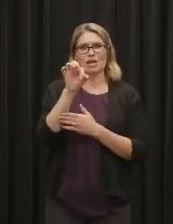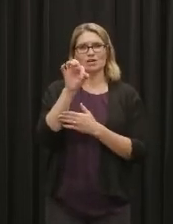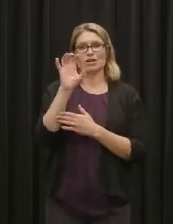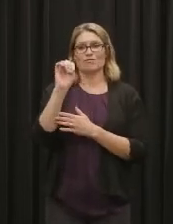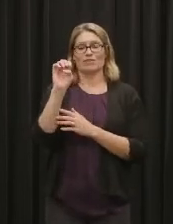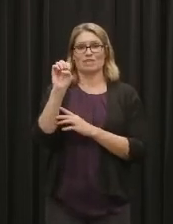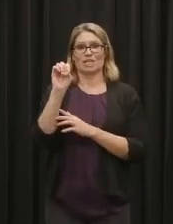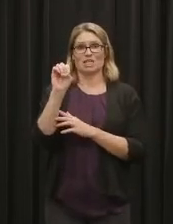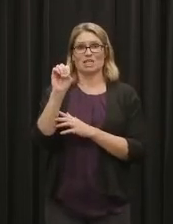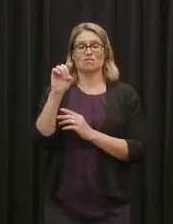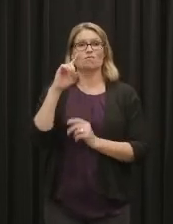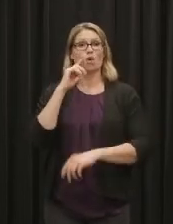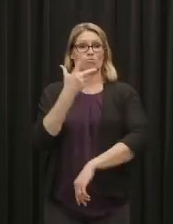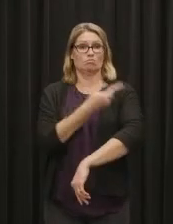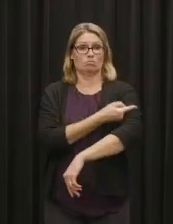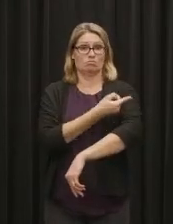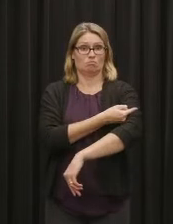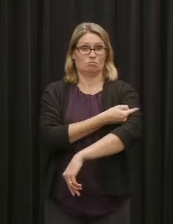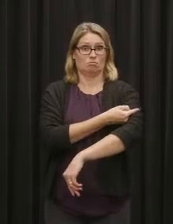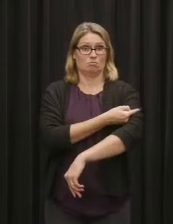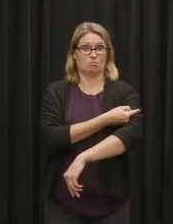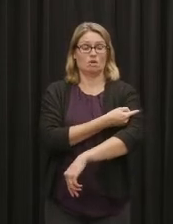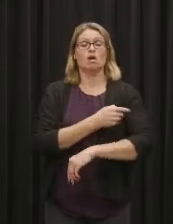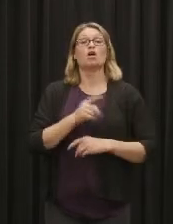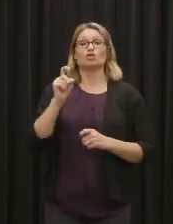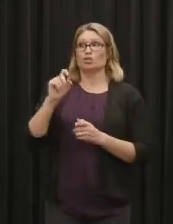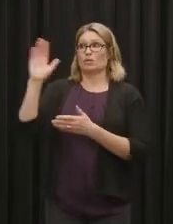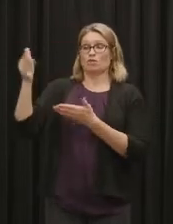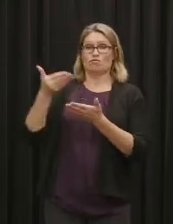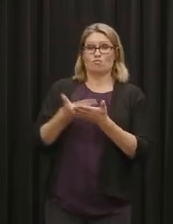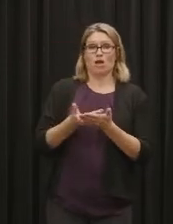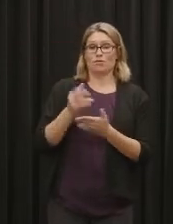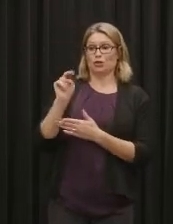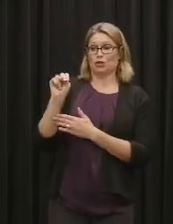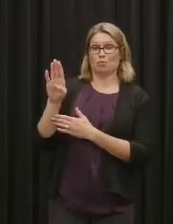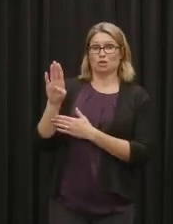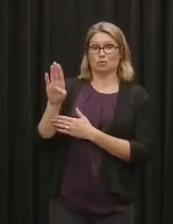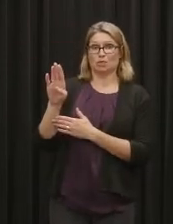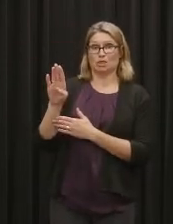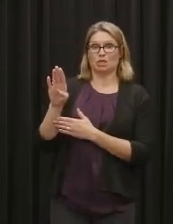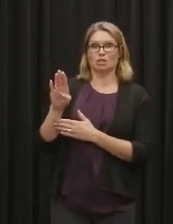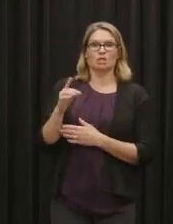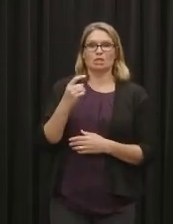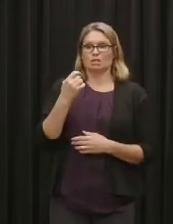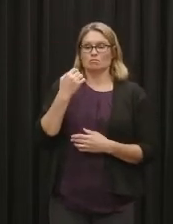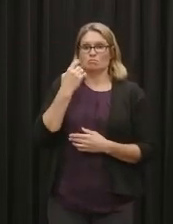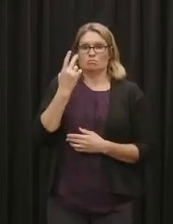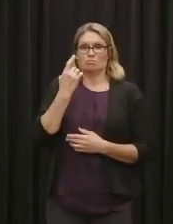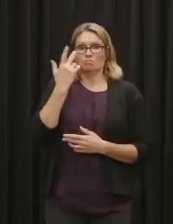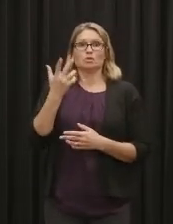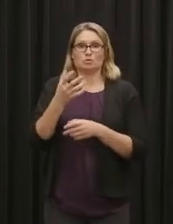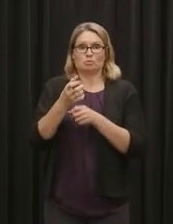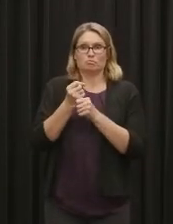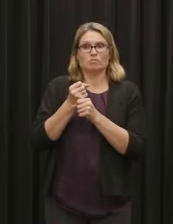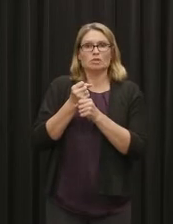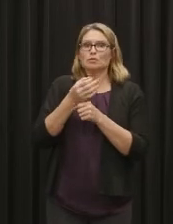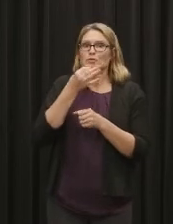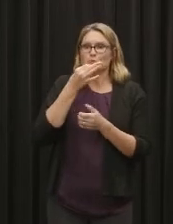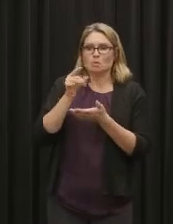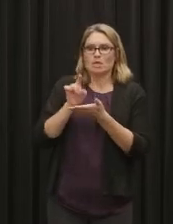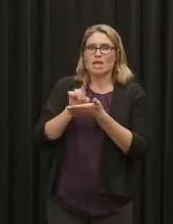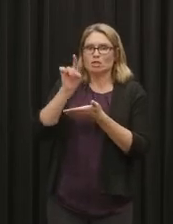1,950 doses of Pfizer's vaccine to arrive in New Brunswick in the coming days, certainly within the next week.